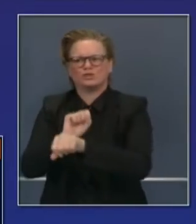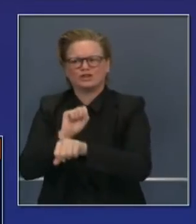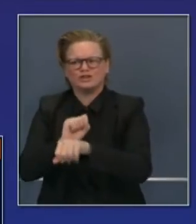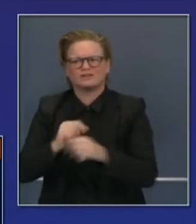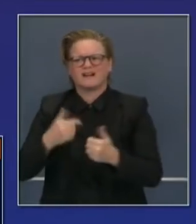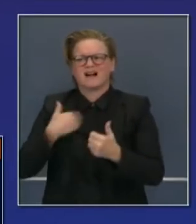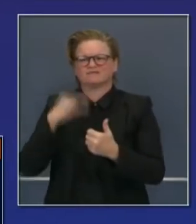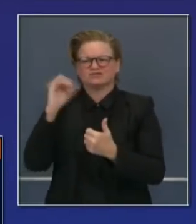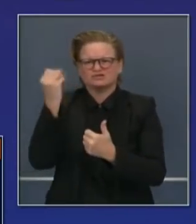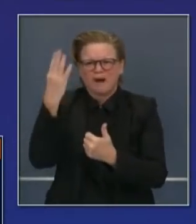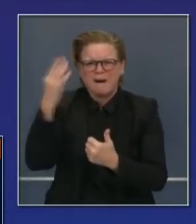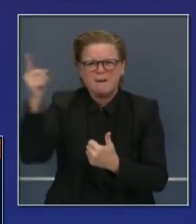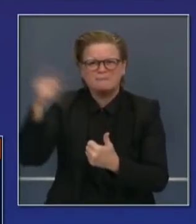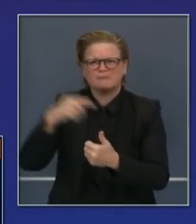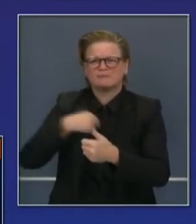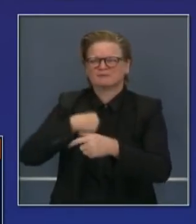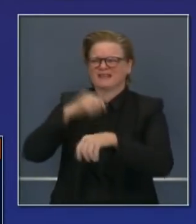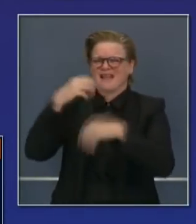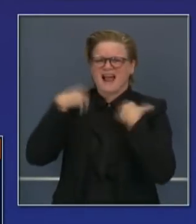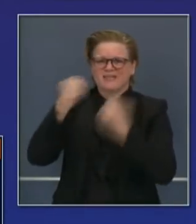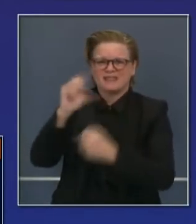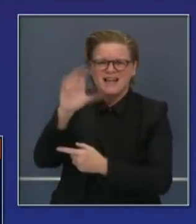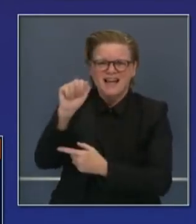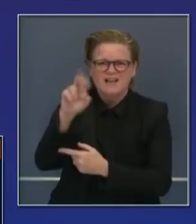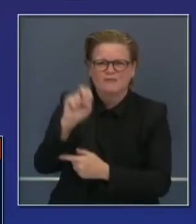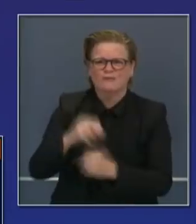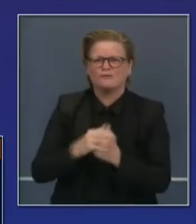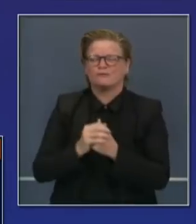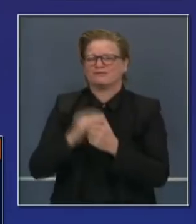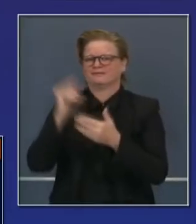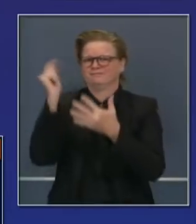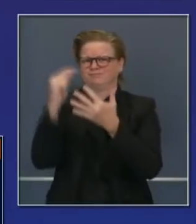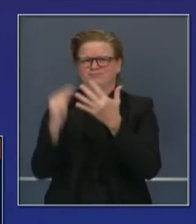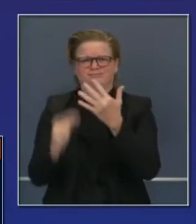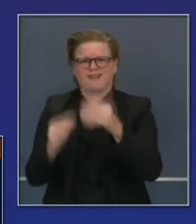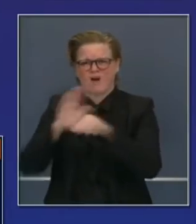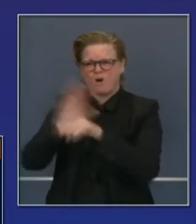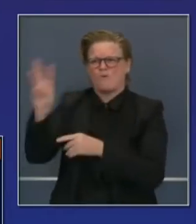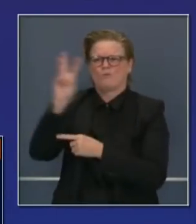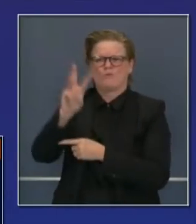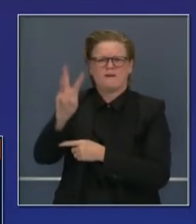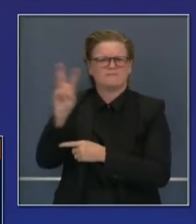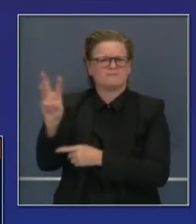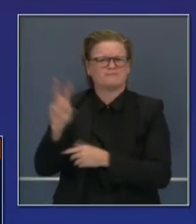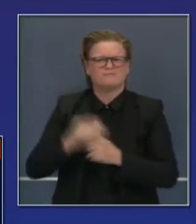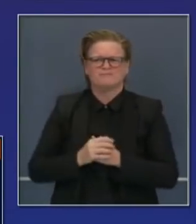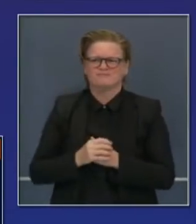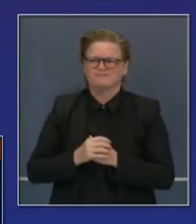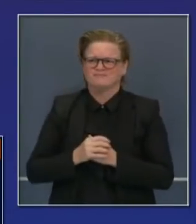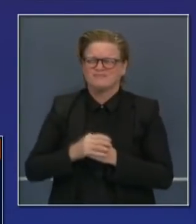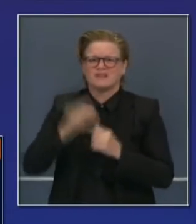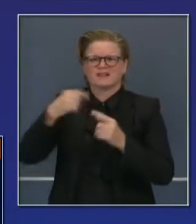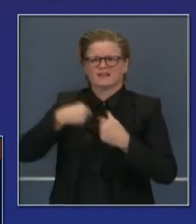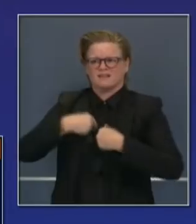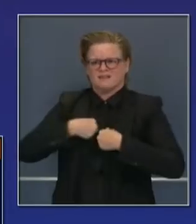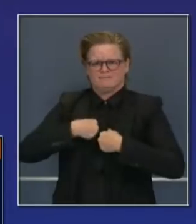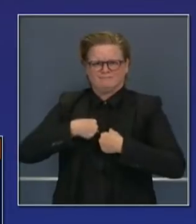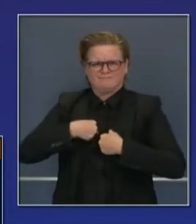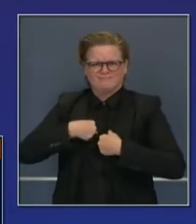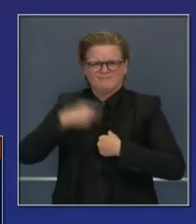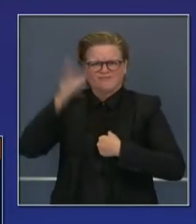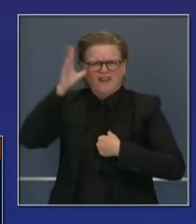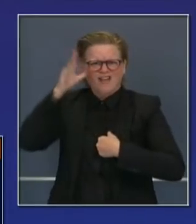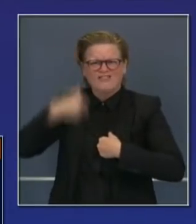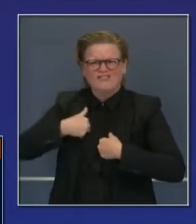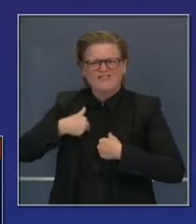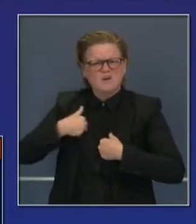been advanced. They are the law, and we encourage people to take advantage of them, including parents. So I've got 4 young children. They